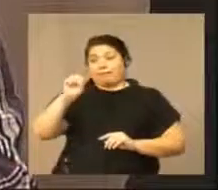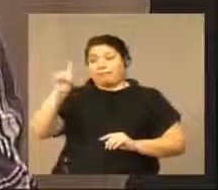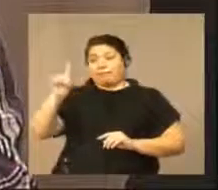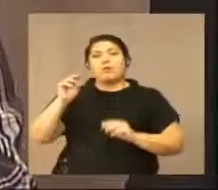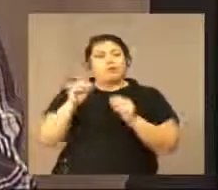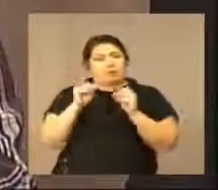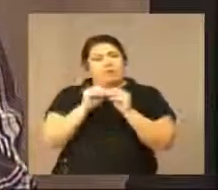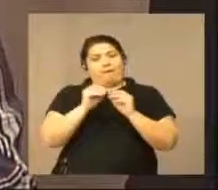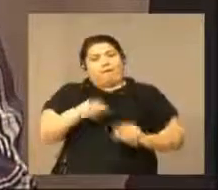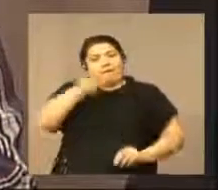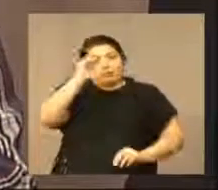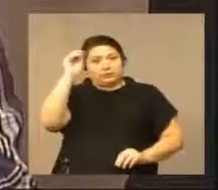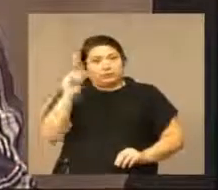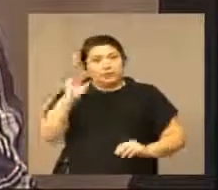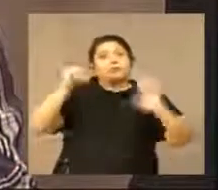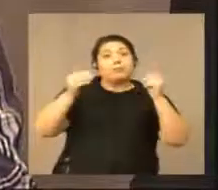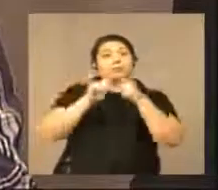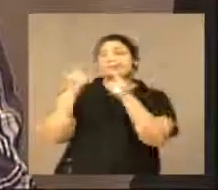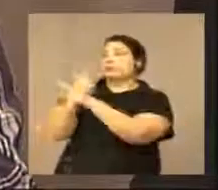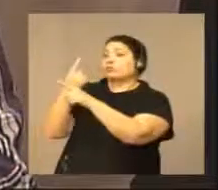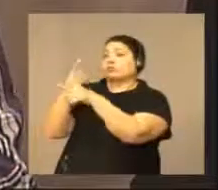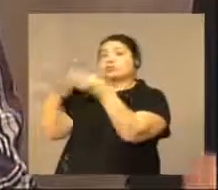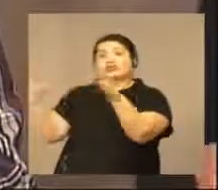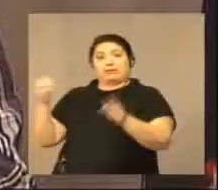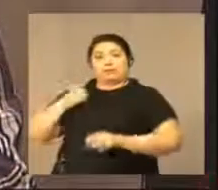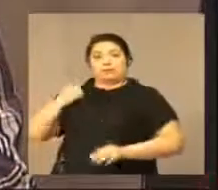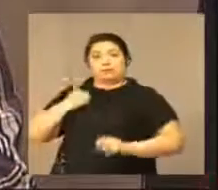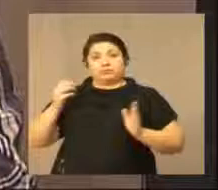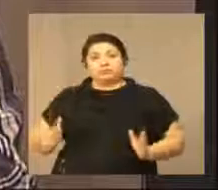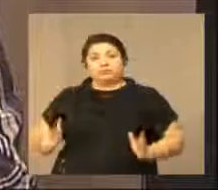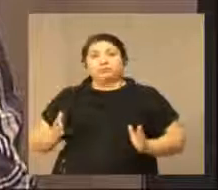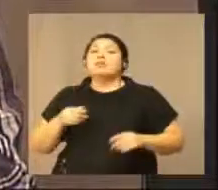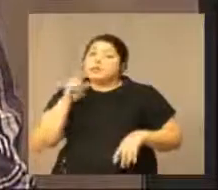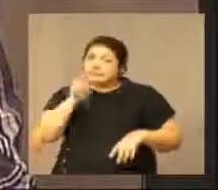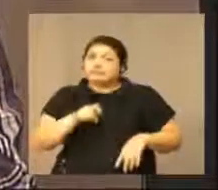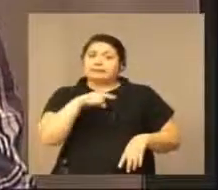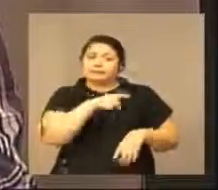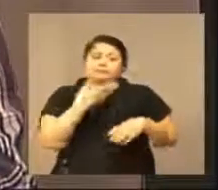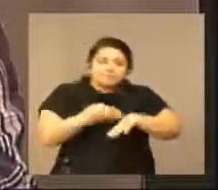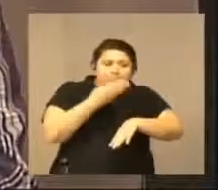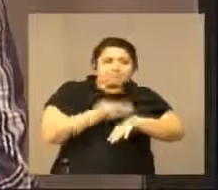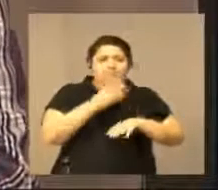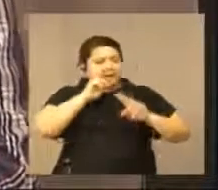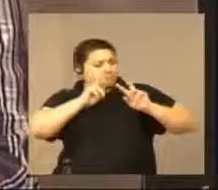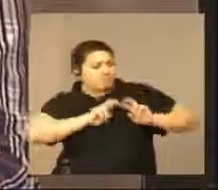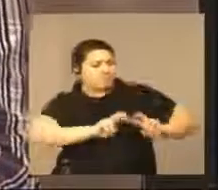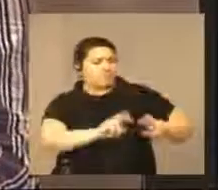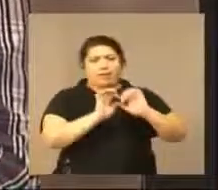society. And this is important issues need to be better addressed and inform this key